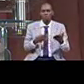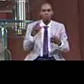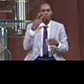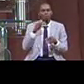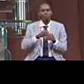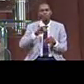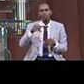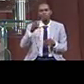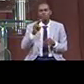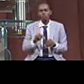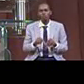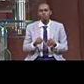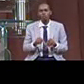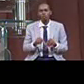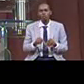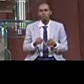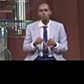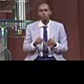verse 4.